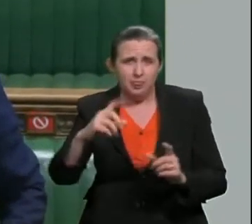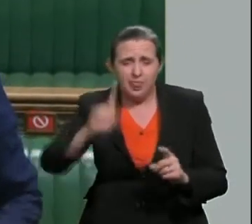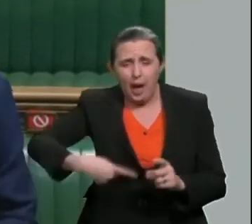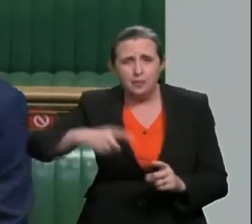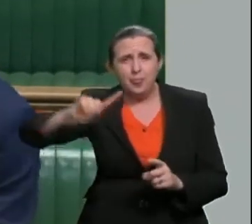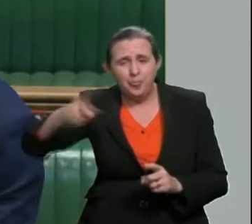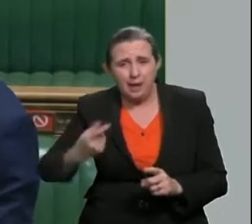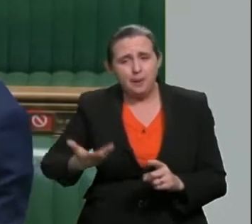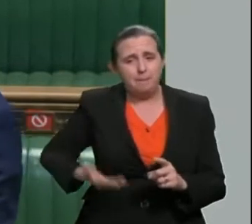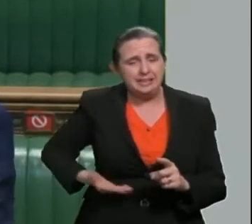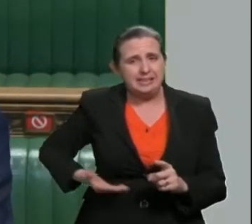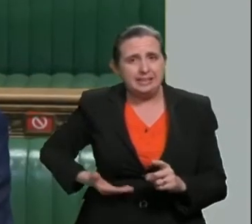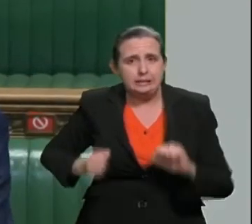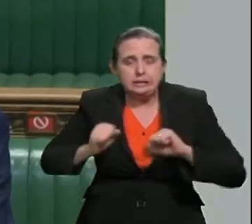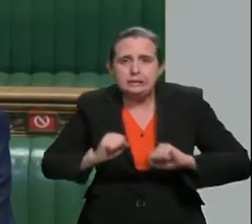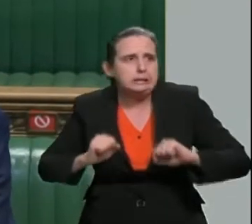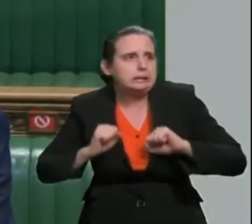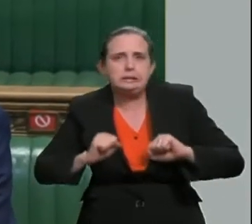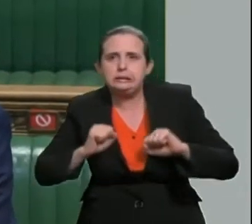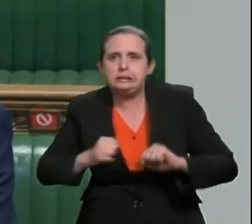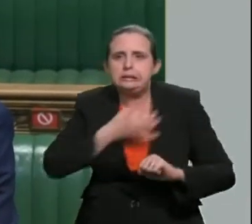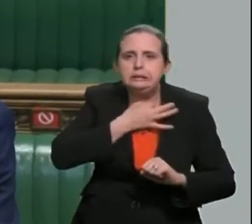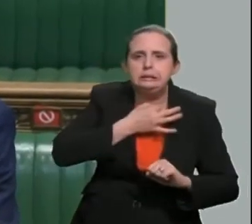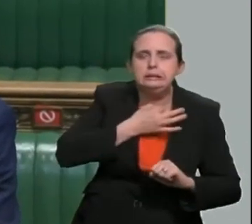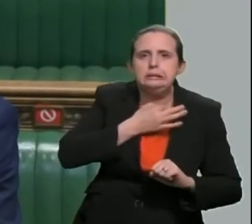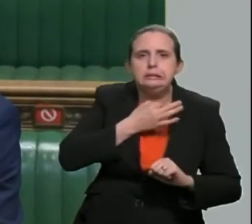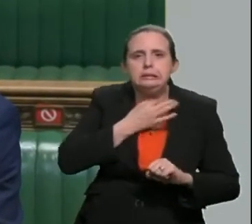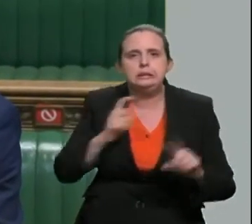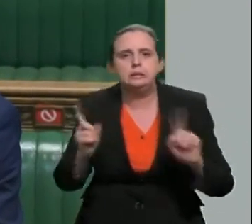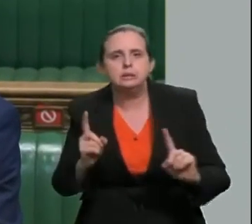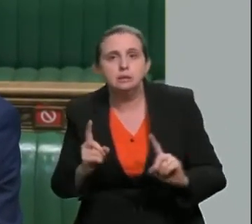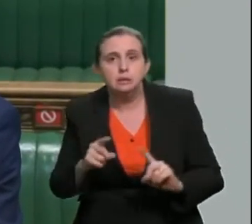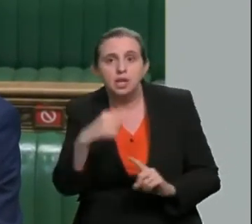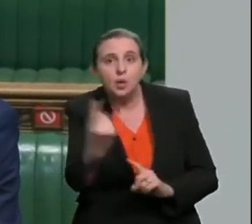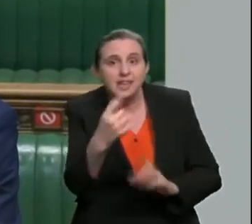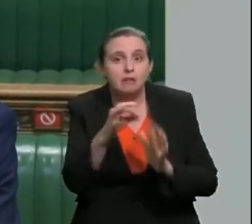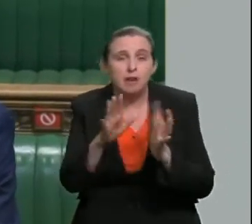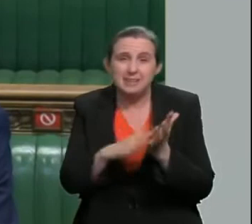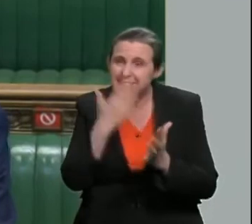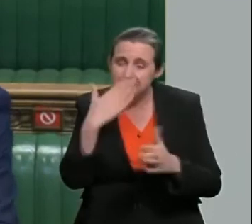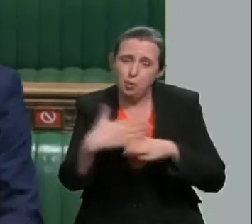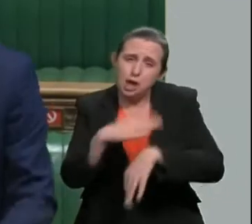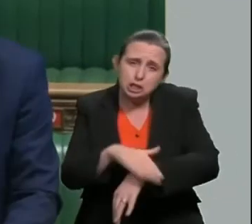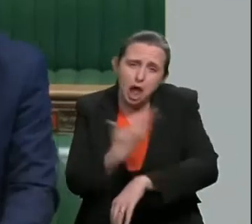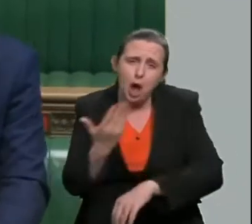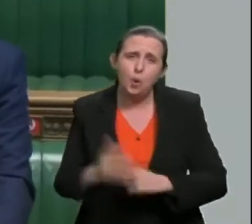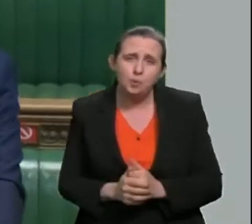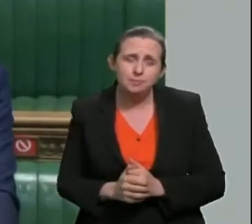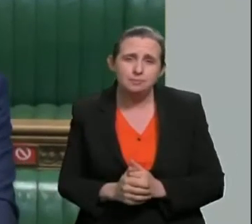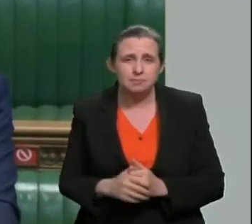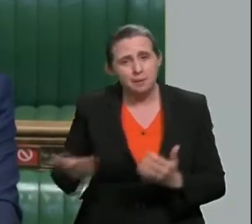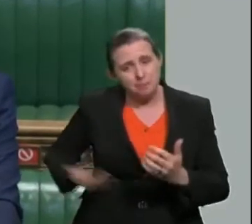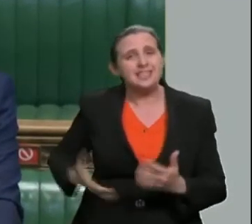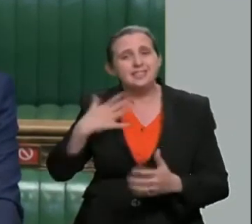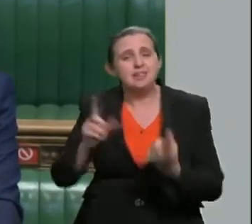by this. And the trouble is, Mr. Speaker, that businesses don't work as slowly as the Prime Minister. They need an answer now. As the